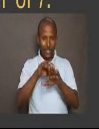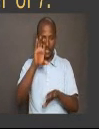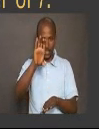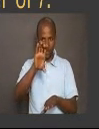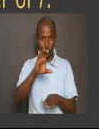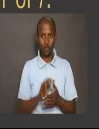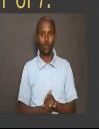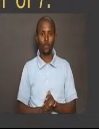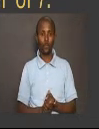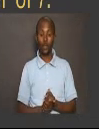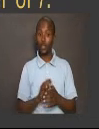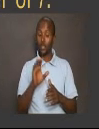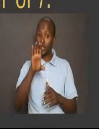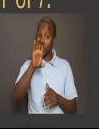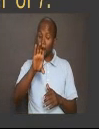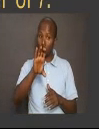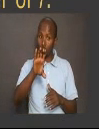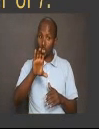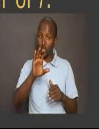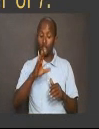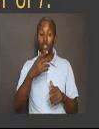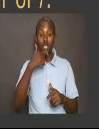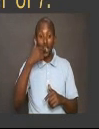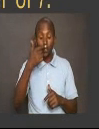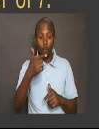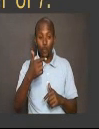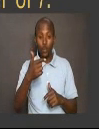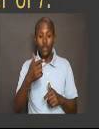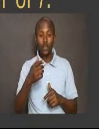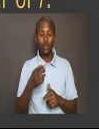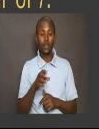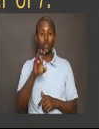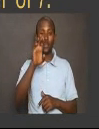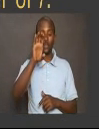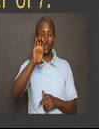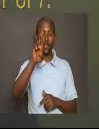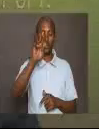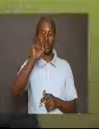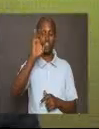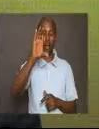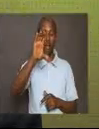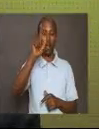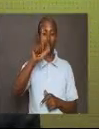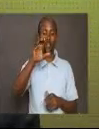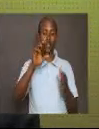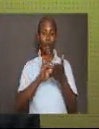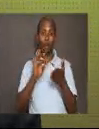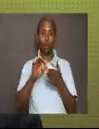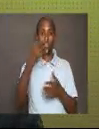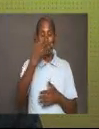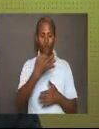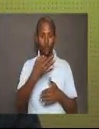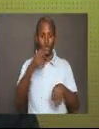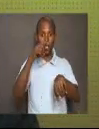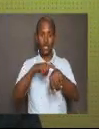C, then C is said to be a critical number of f. It is time